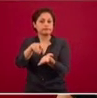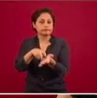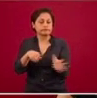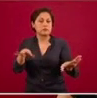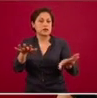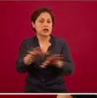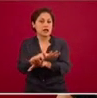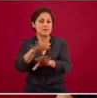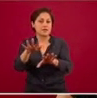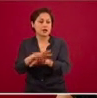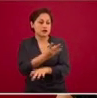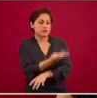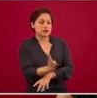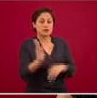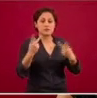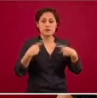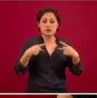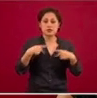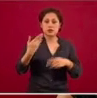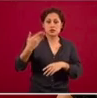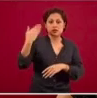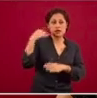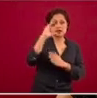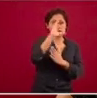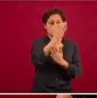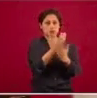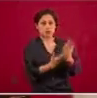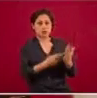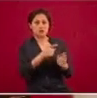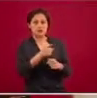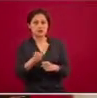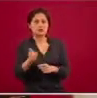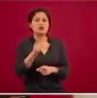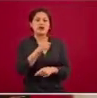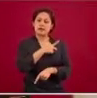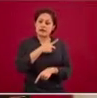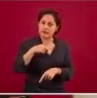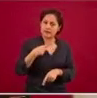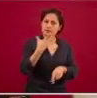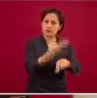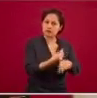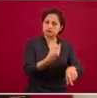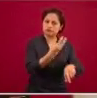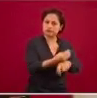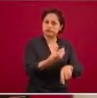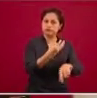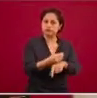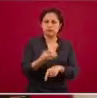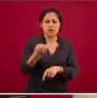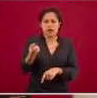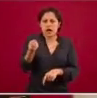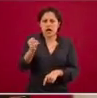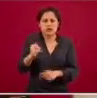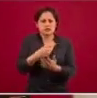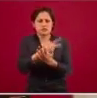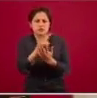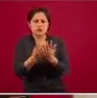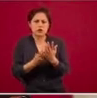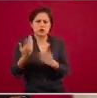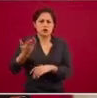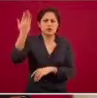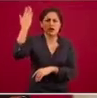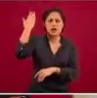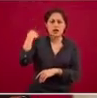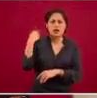working conditions of these working conditions that are subpar of these medical professionals in